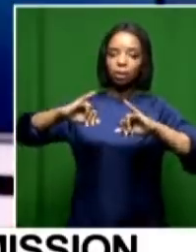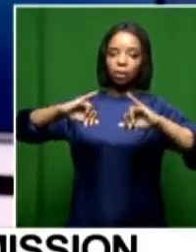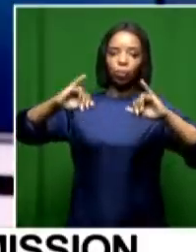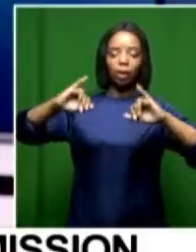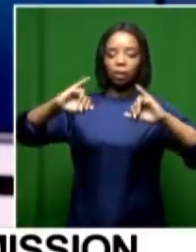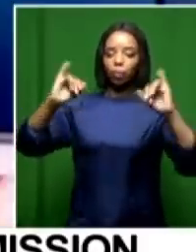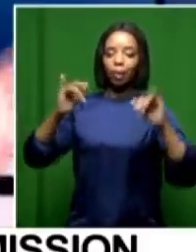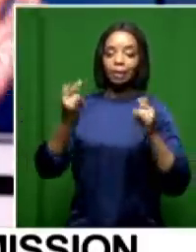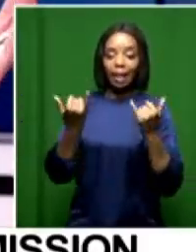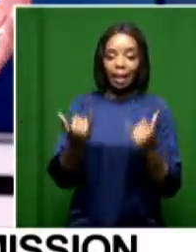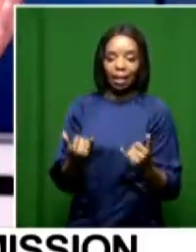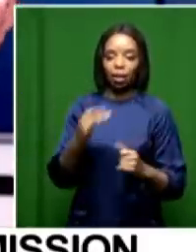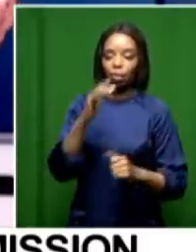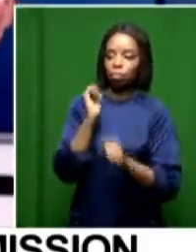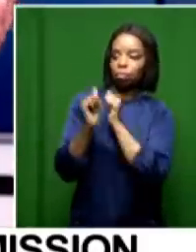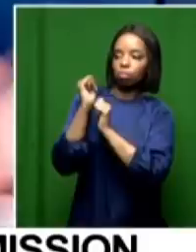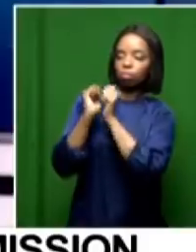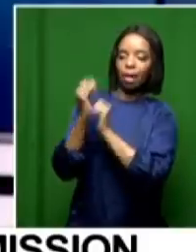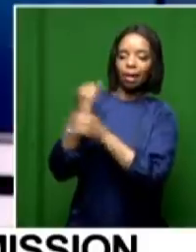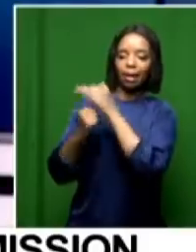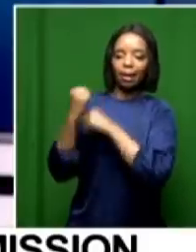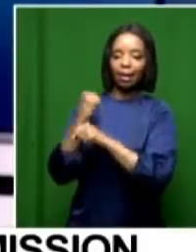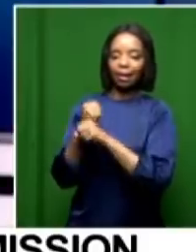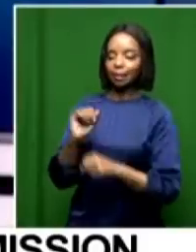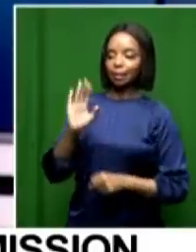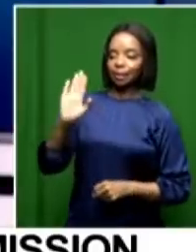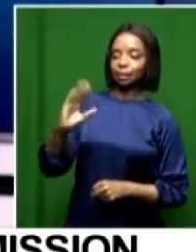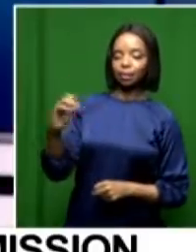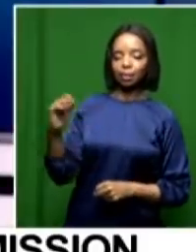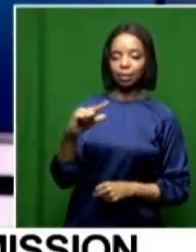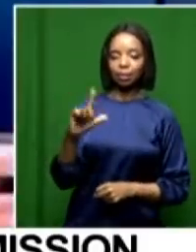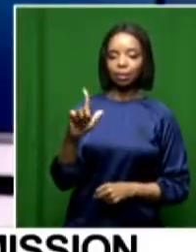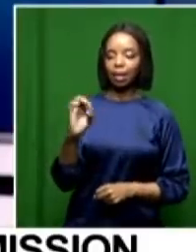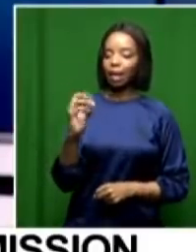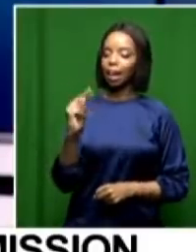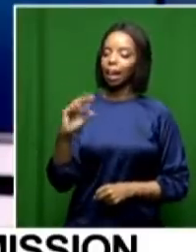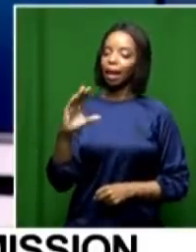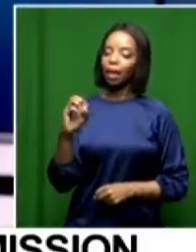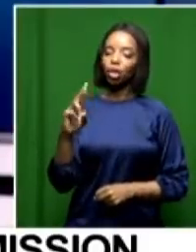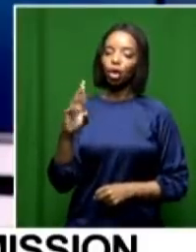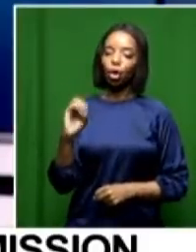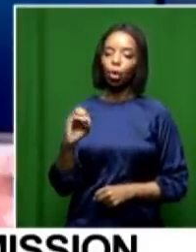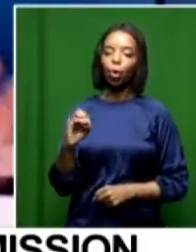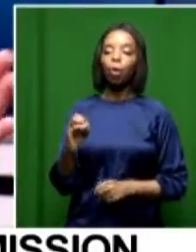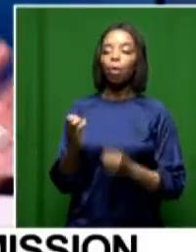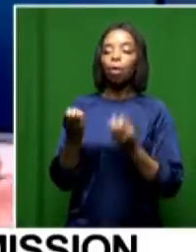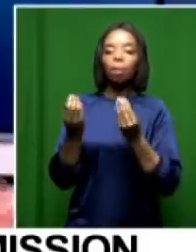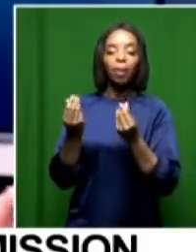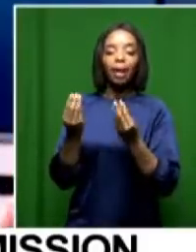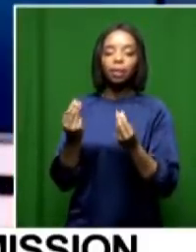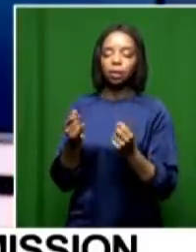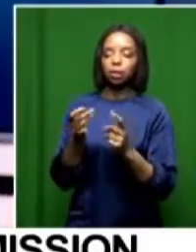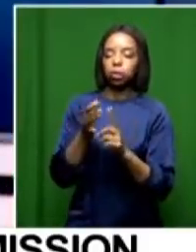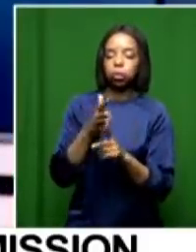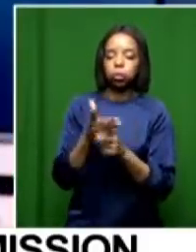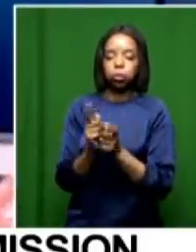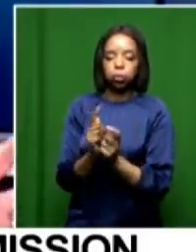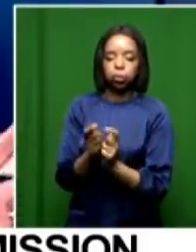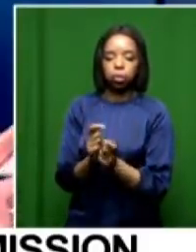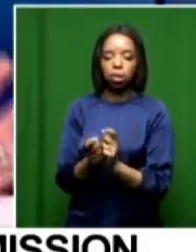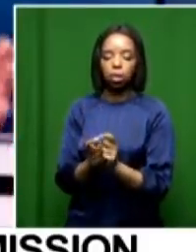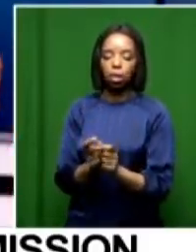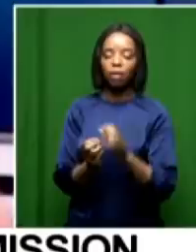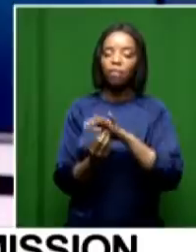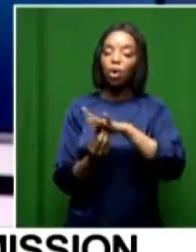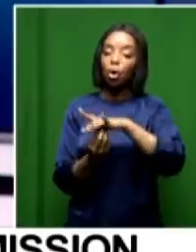to the years of Glencore, the manipulation of prices when it came to the cost of coal and many other issues. So